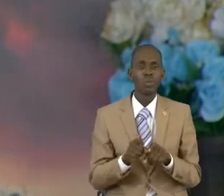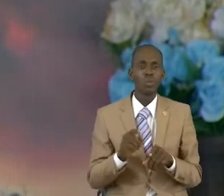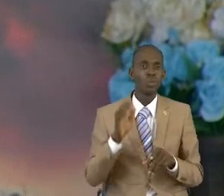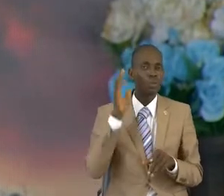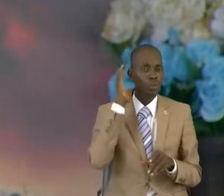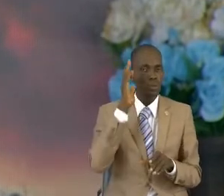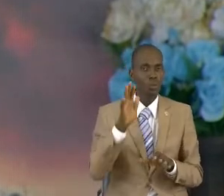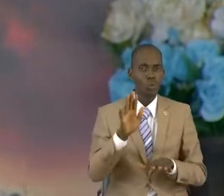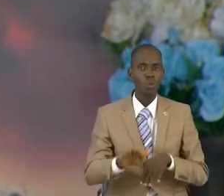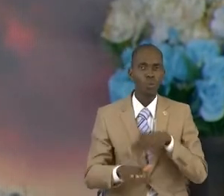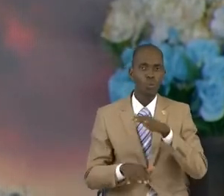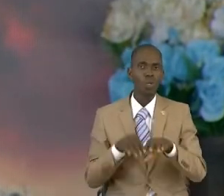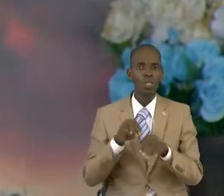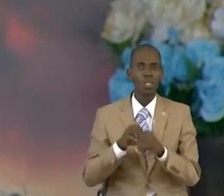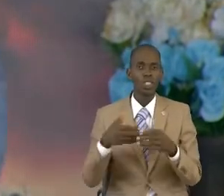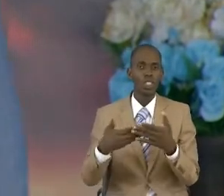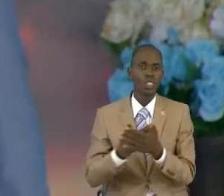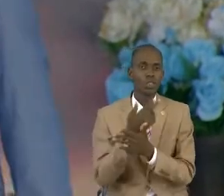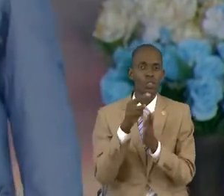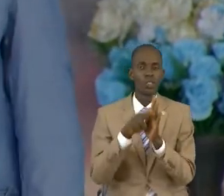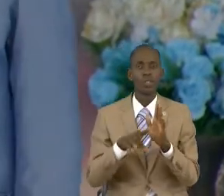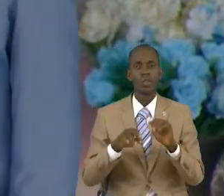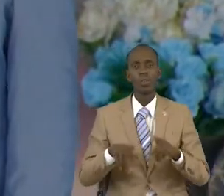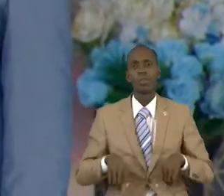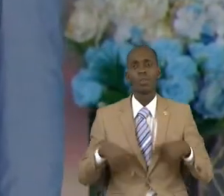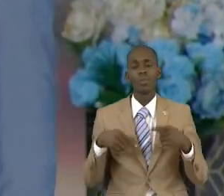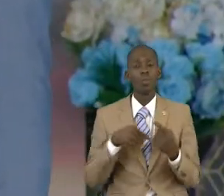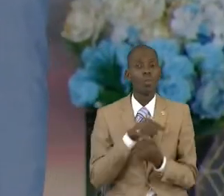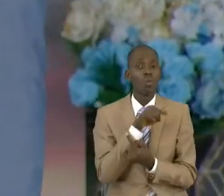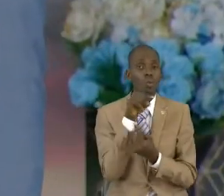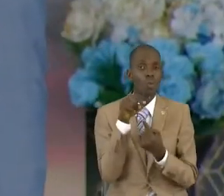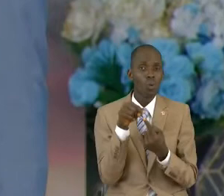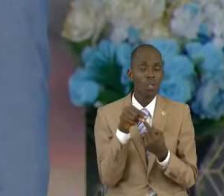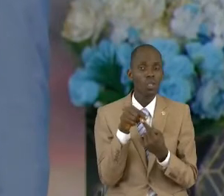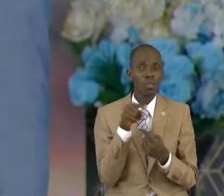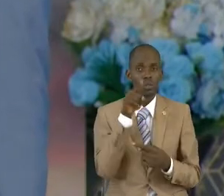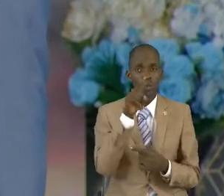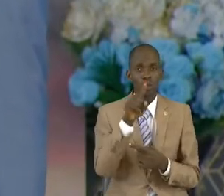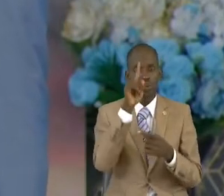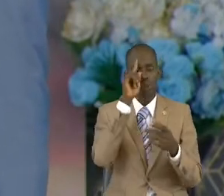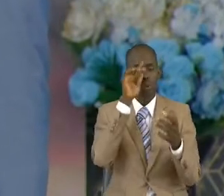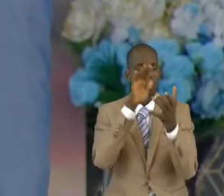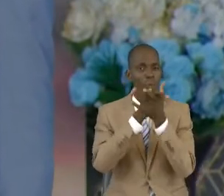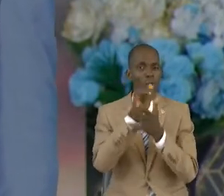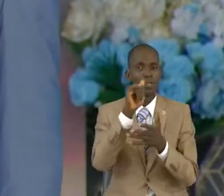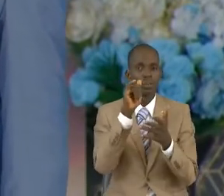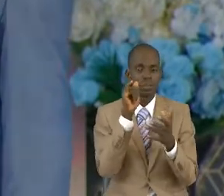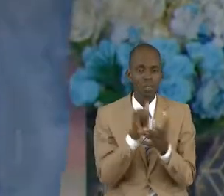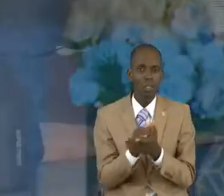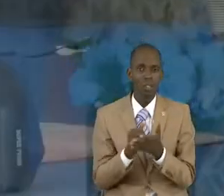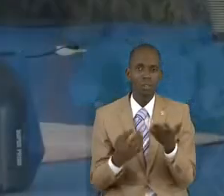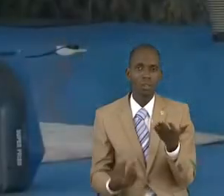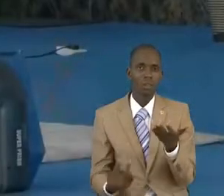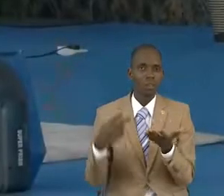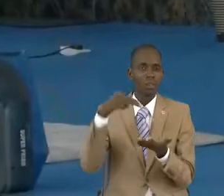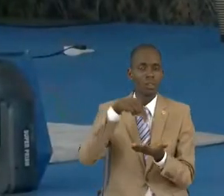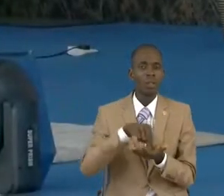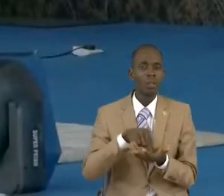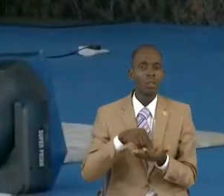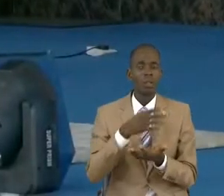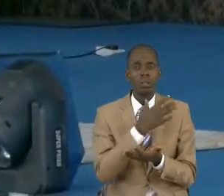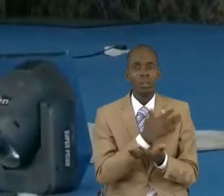in newness of life. When you believe that resurrection and the resurrection